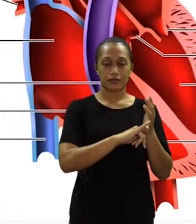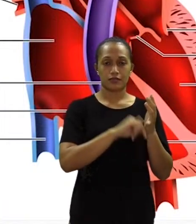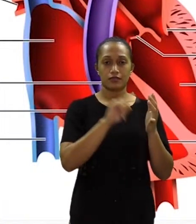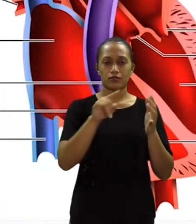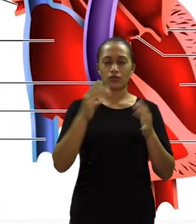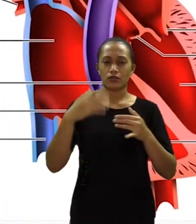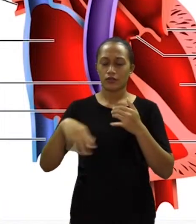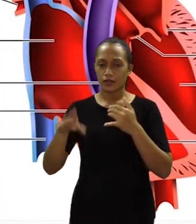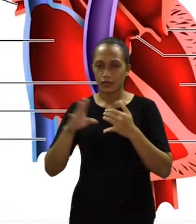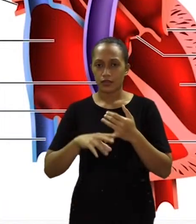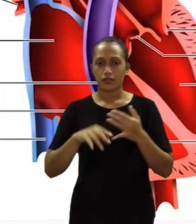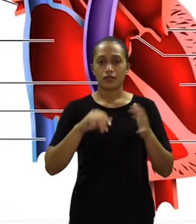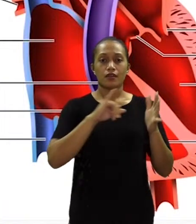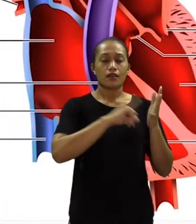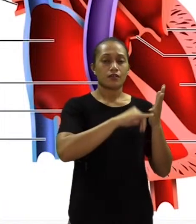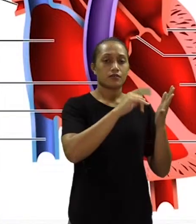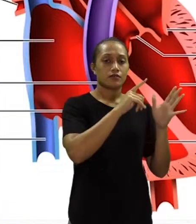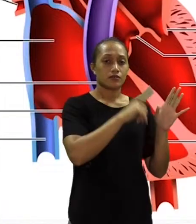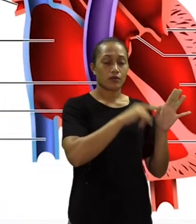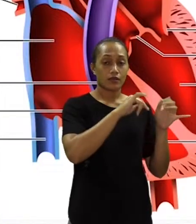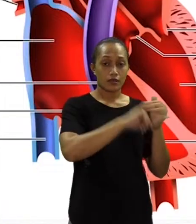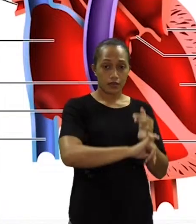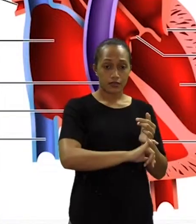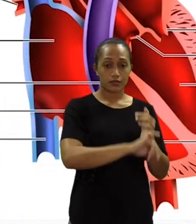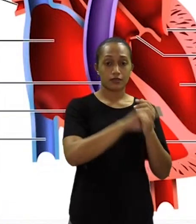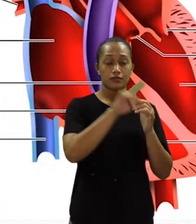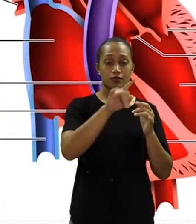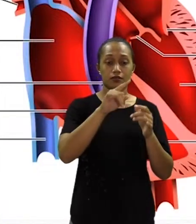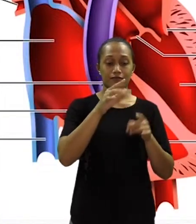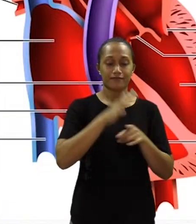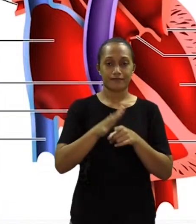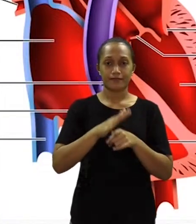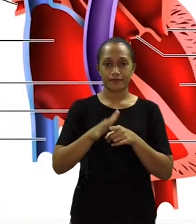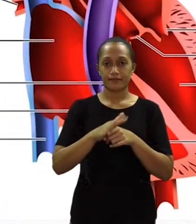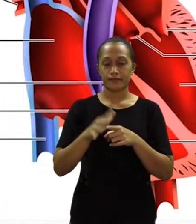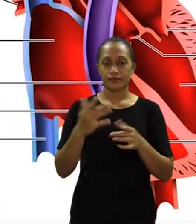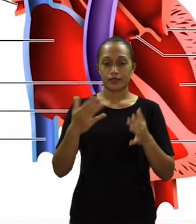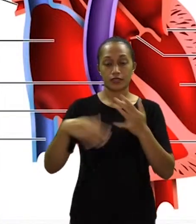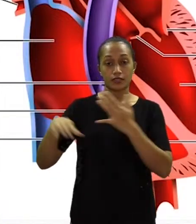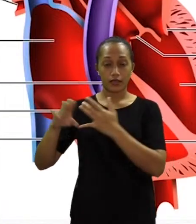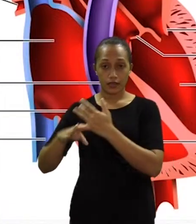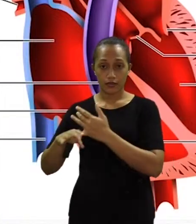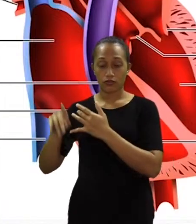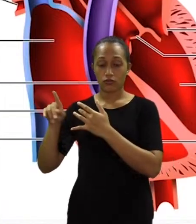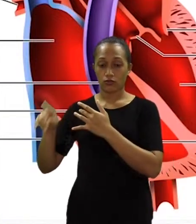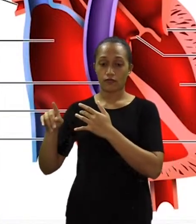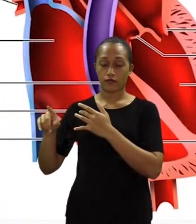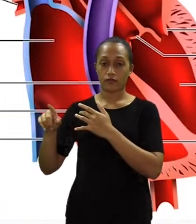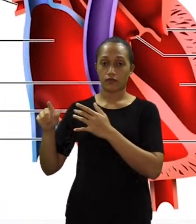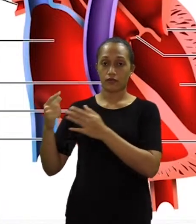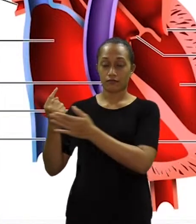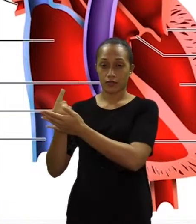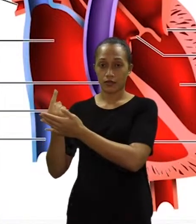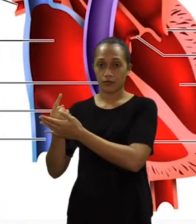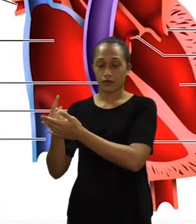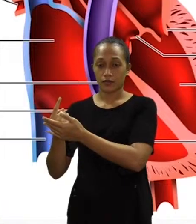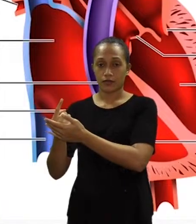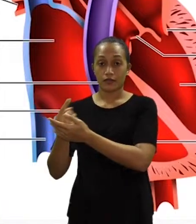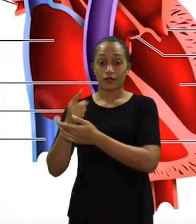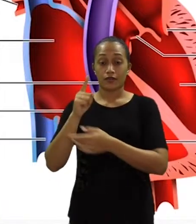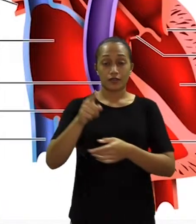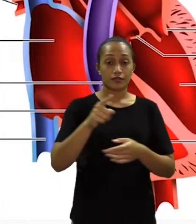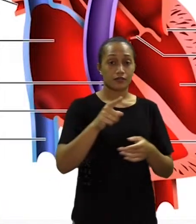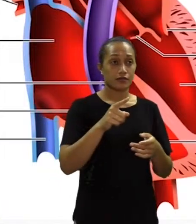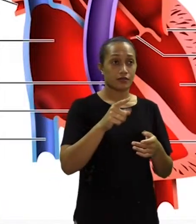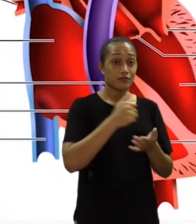The end systolic volume is the volume of blood in a ventricle at the end of contraction. End systolic volume is the